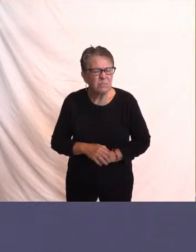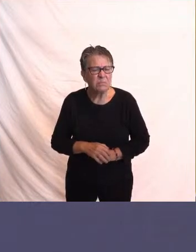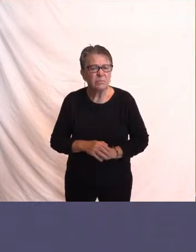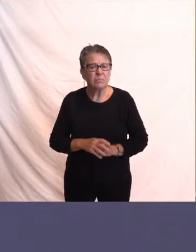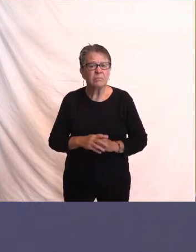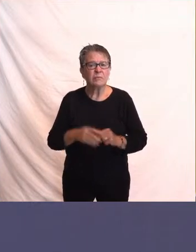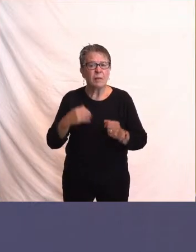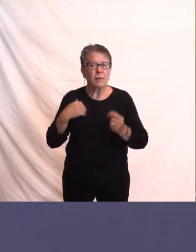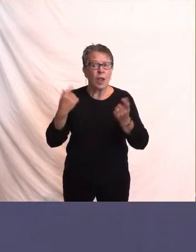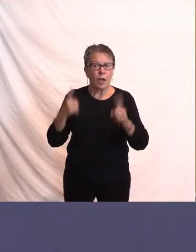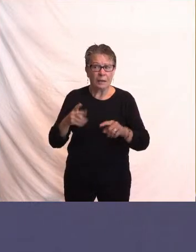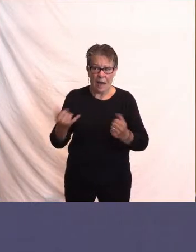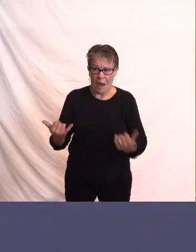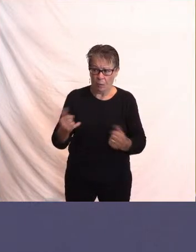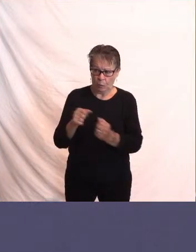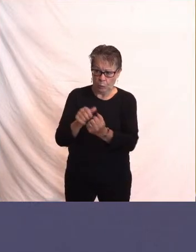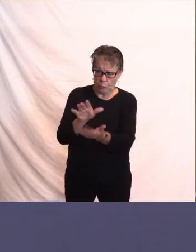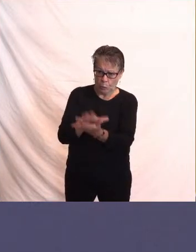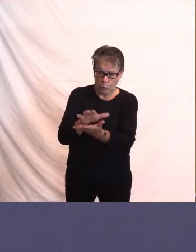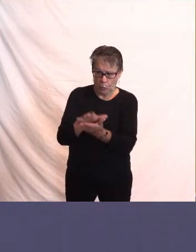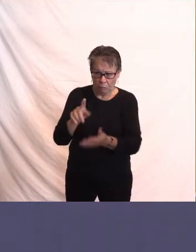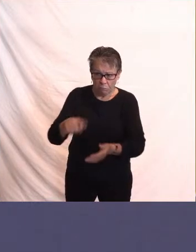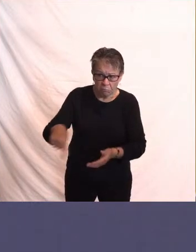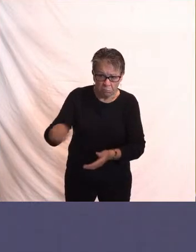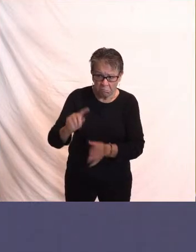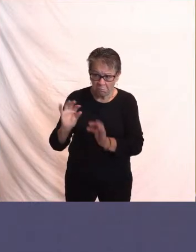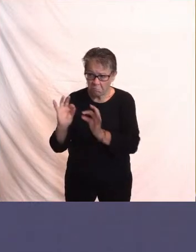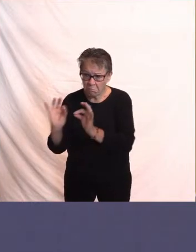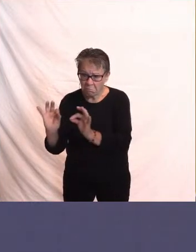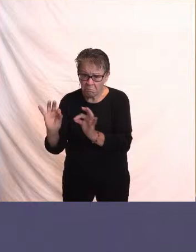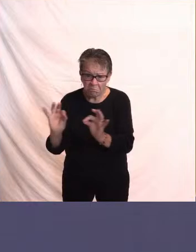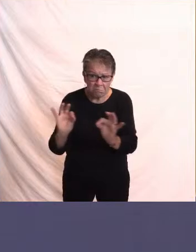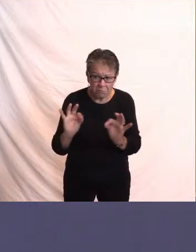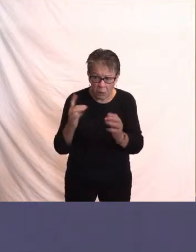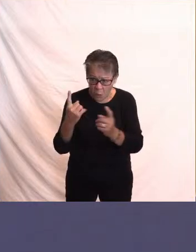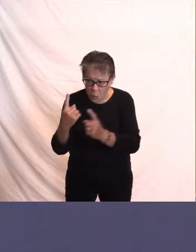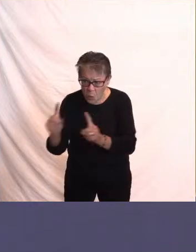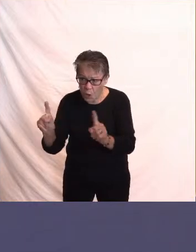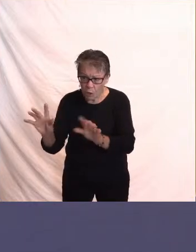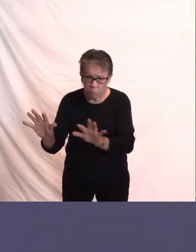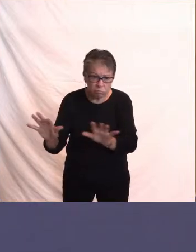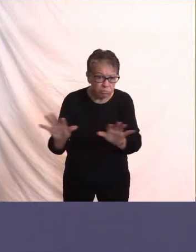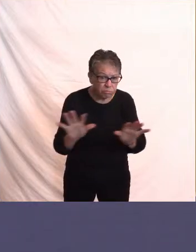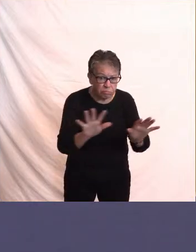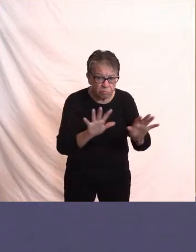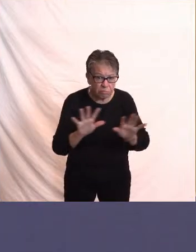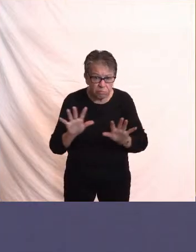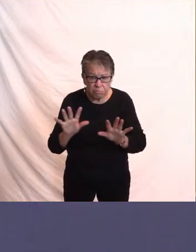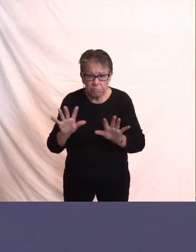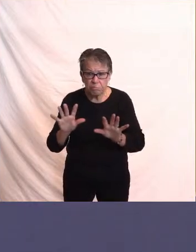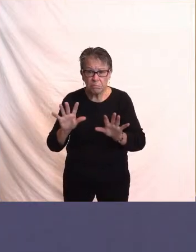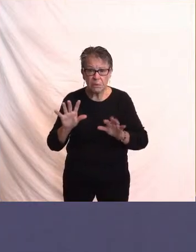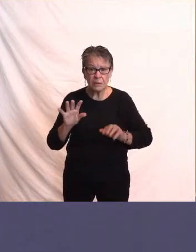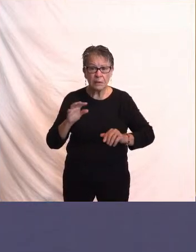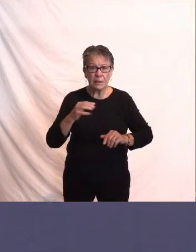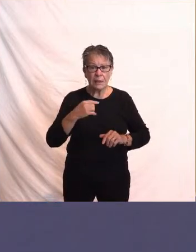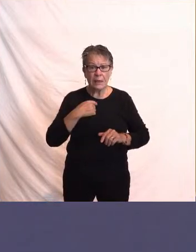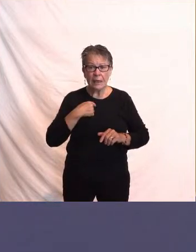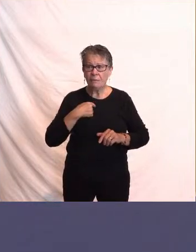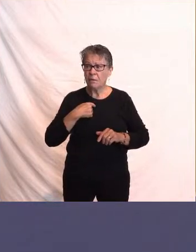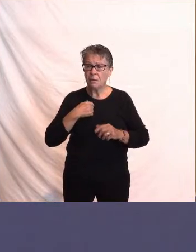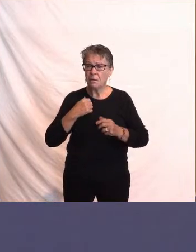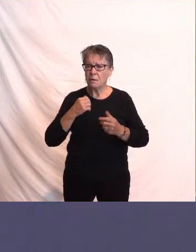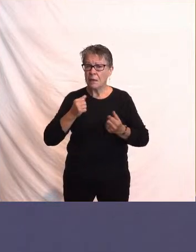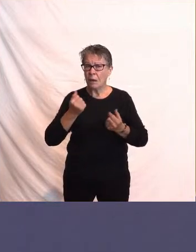that as the weather starts to slip on us and we're spending a lot more of our lives inside, including at